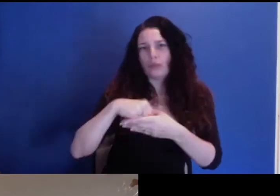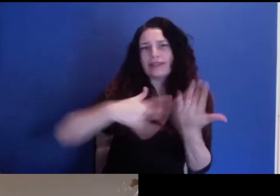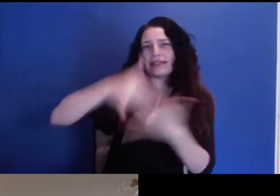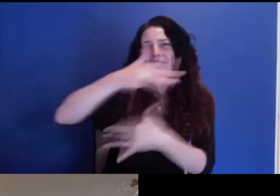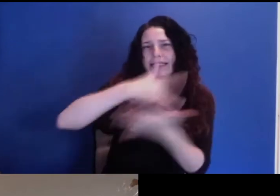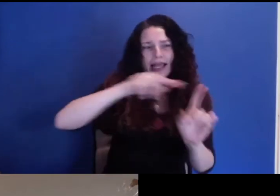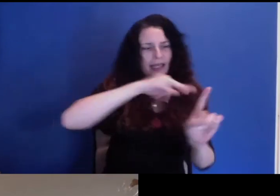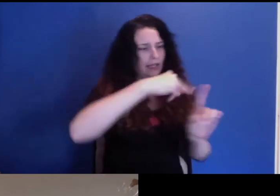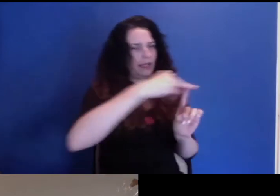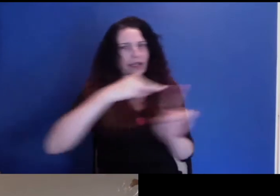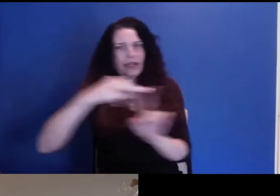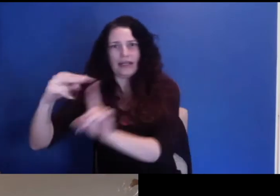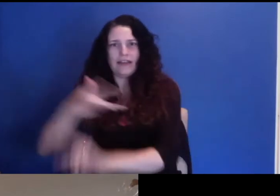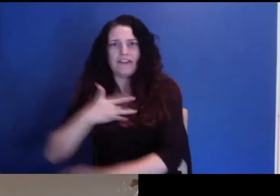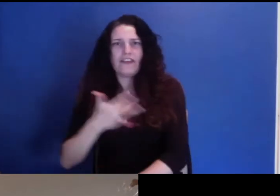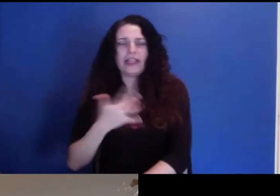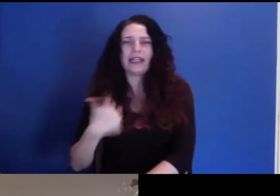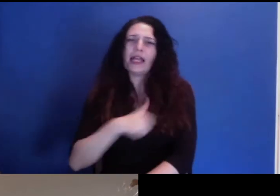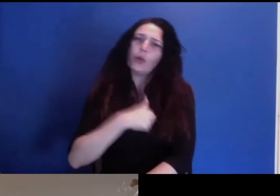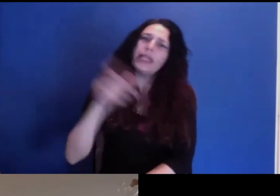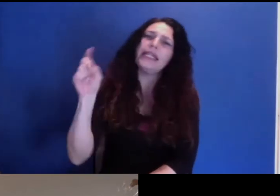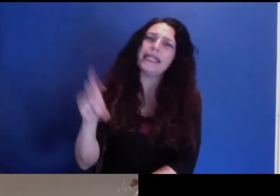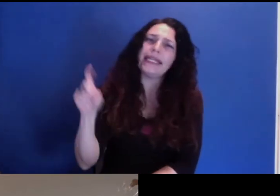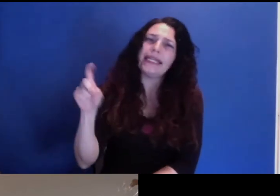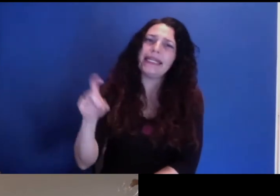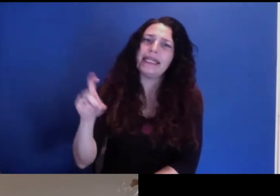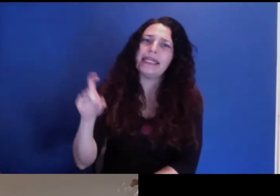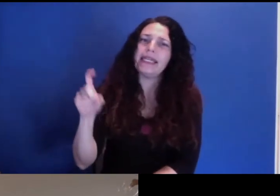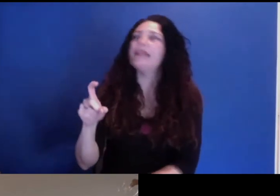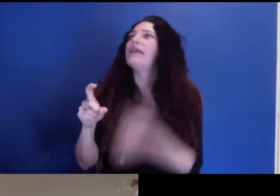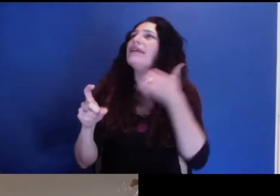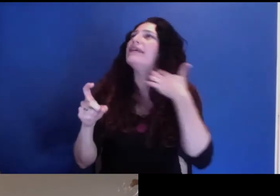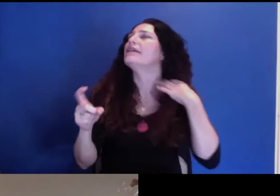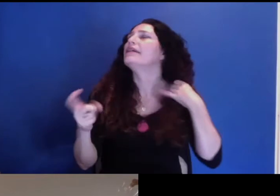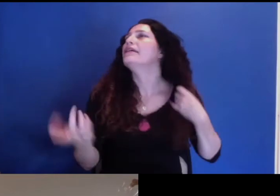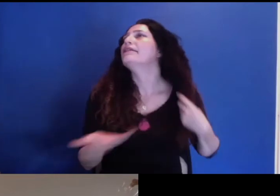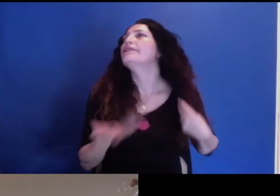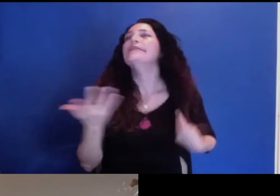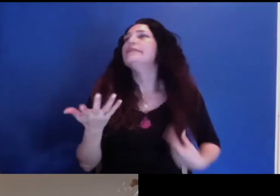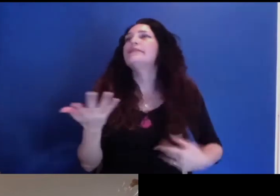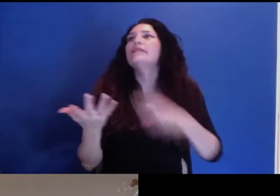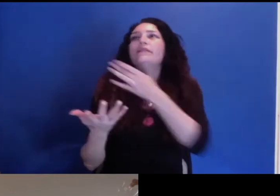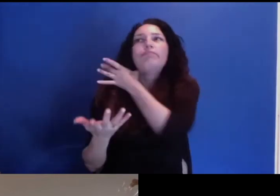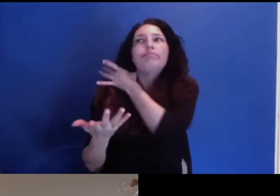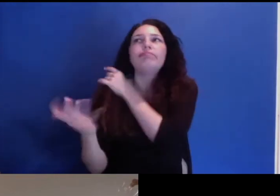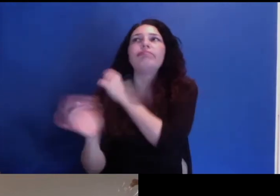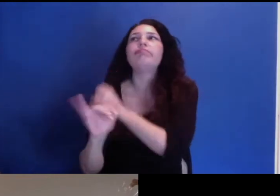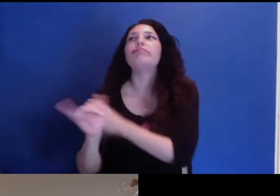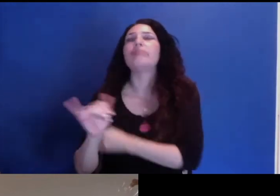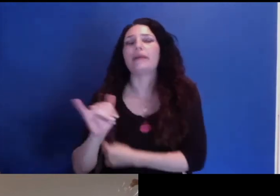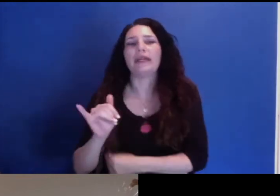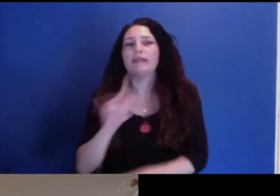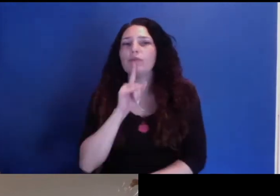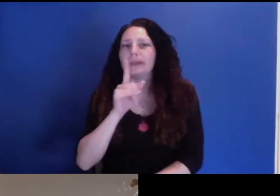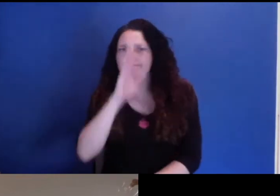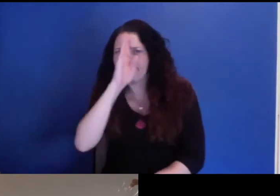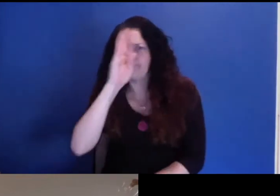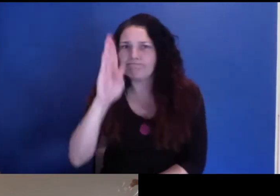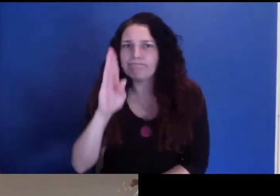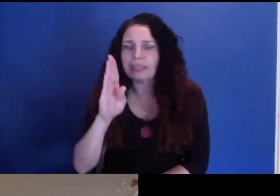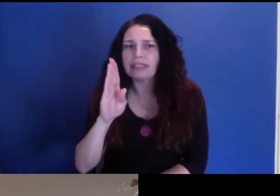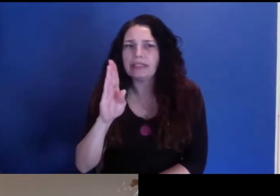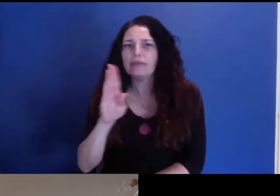feeling like we have to be these, I guess, some kind of super crip, or be more